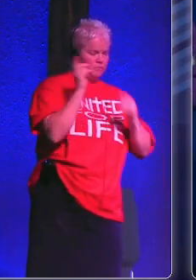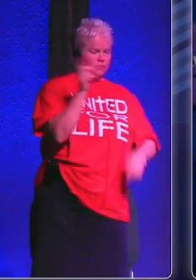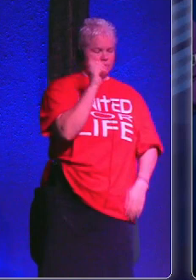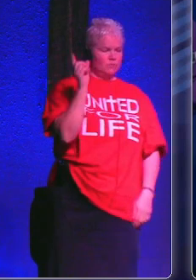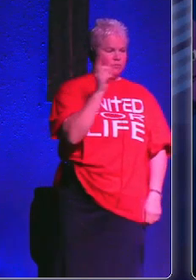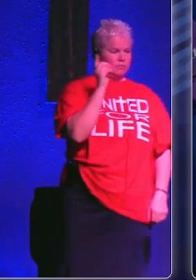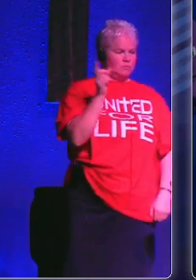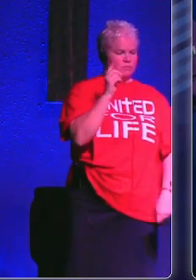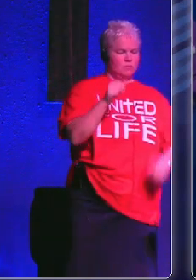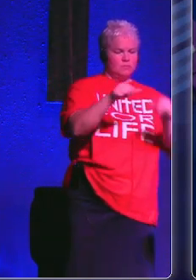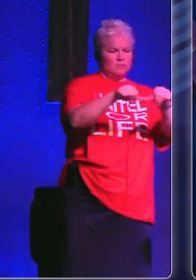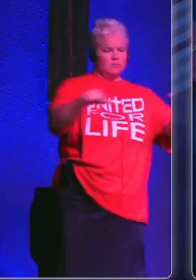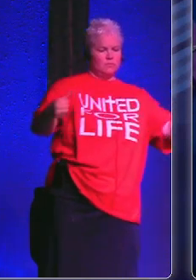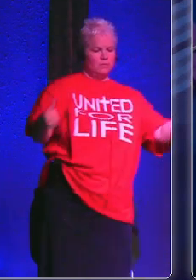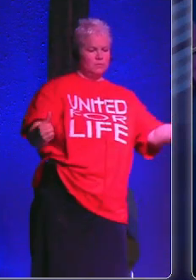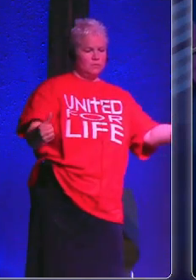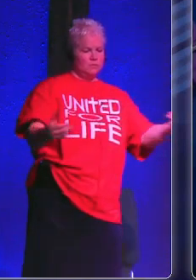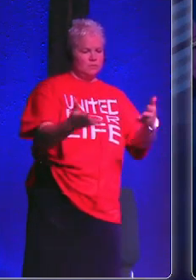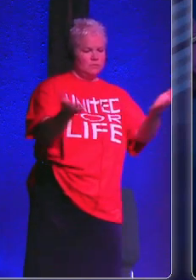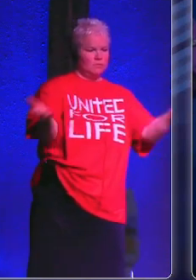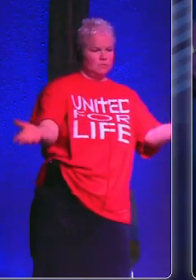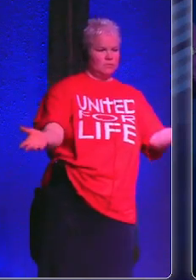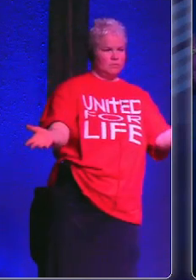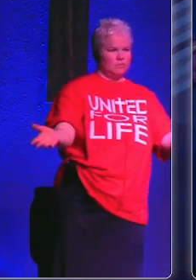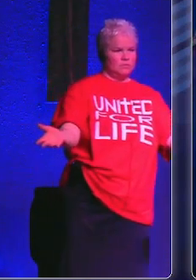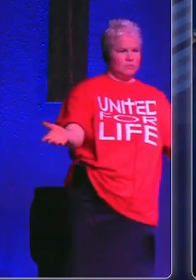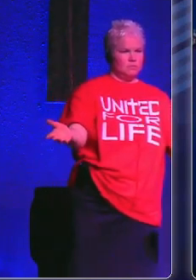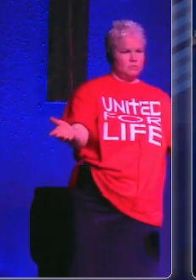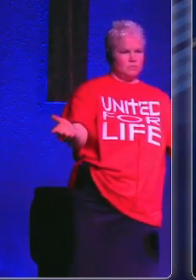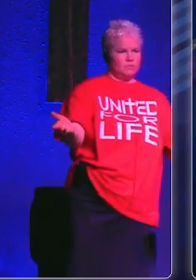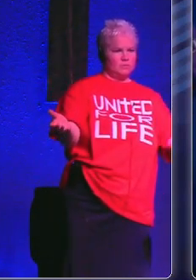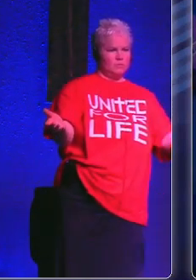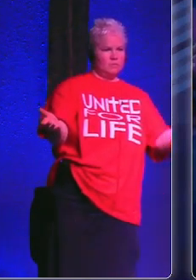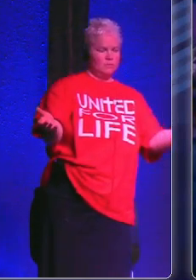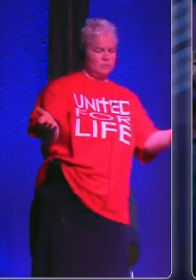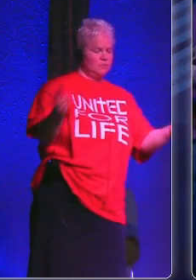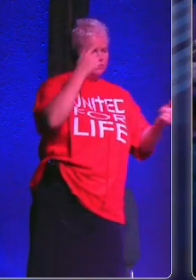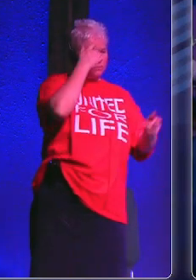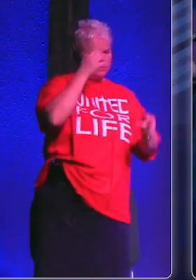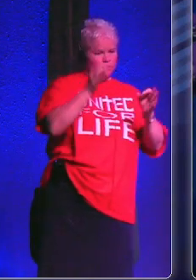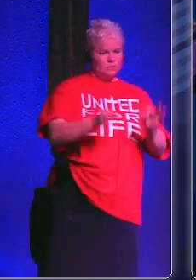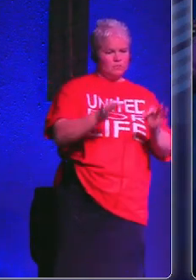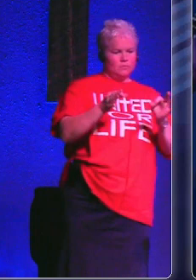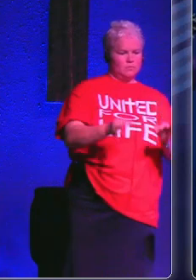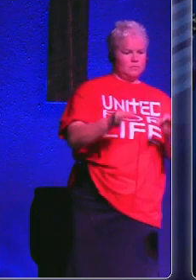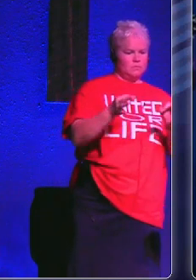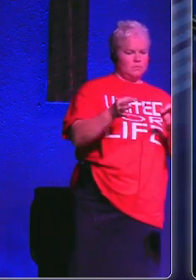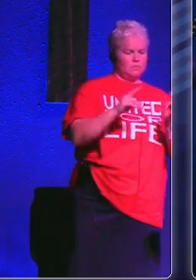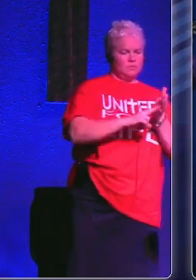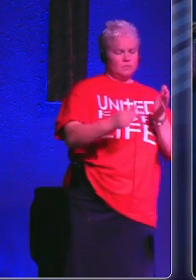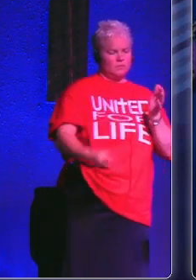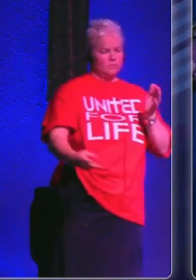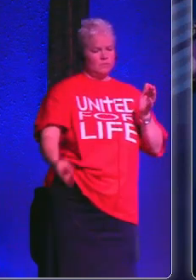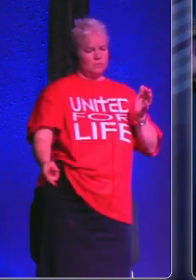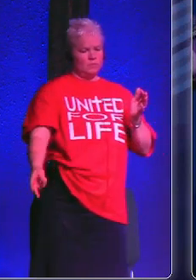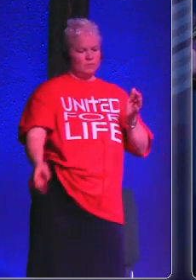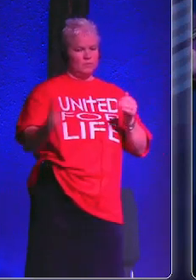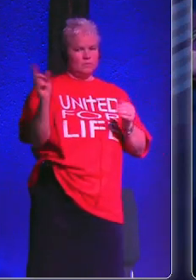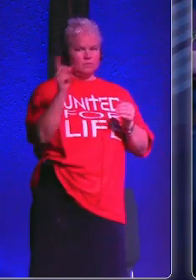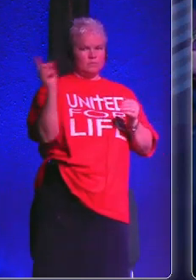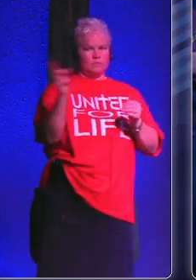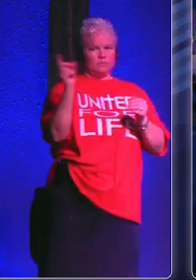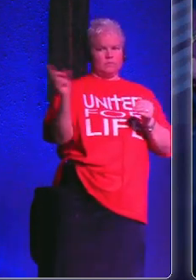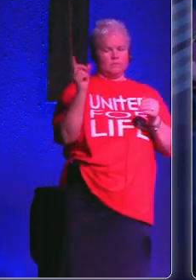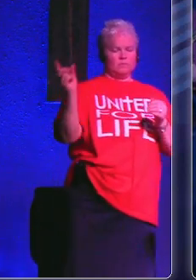always. These altars will be open like always. The decision falls upon you, like